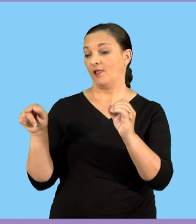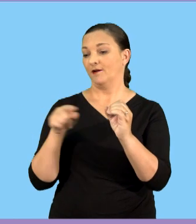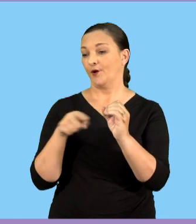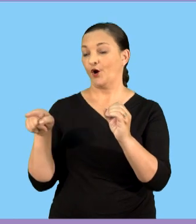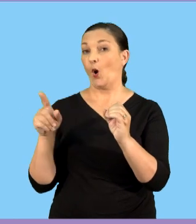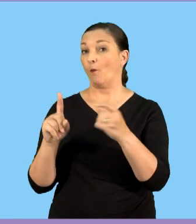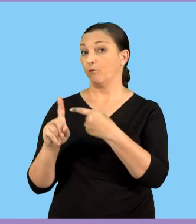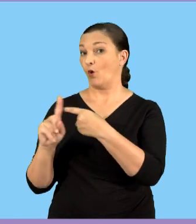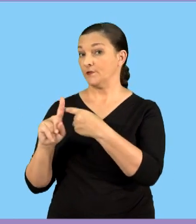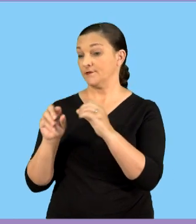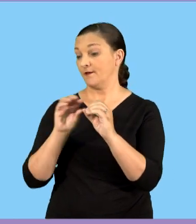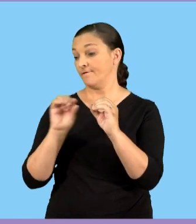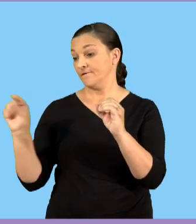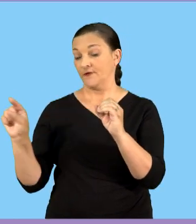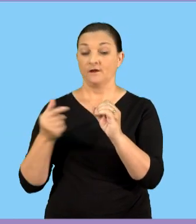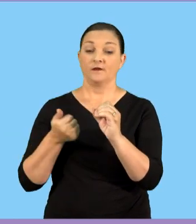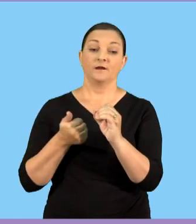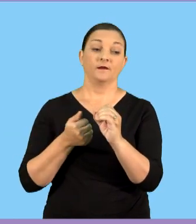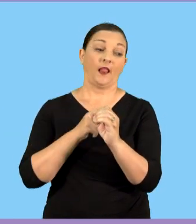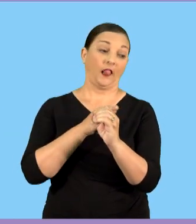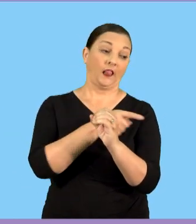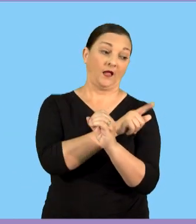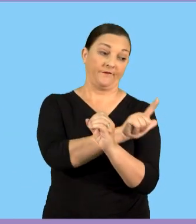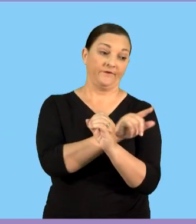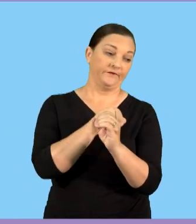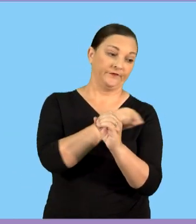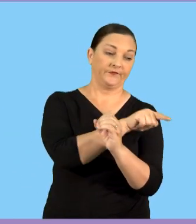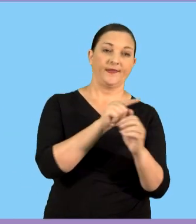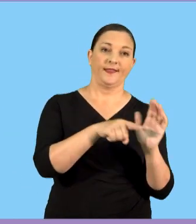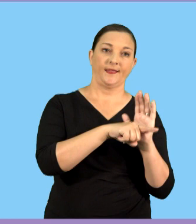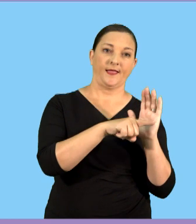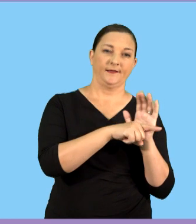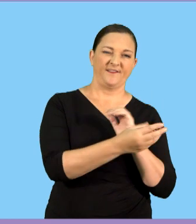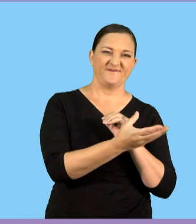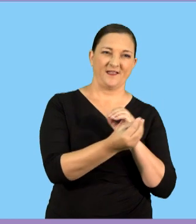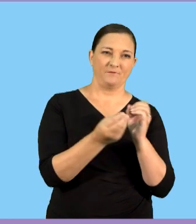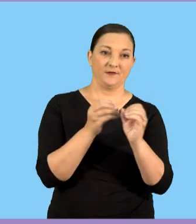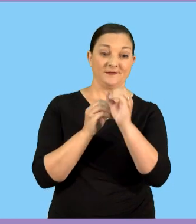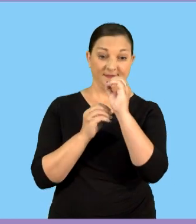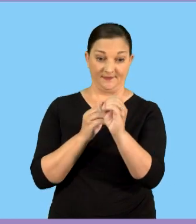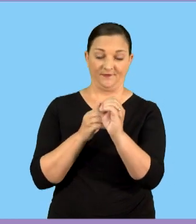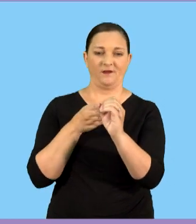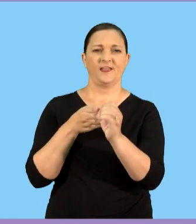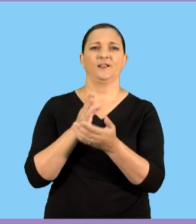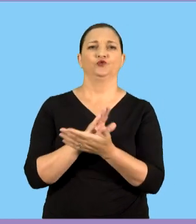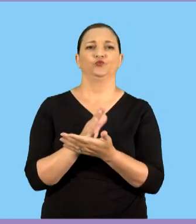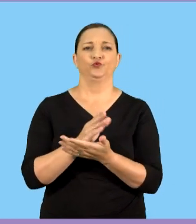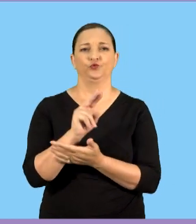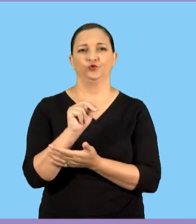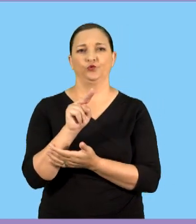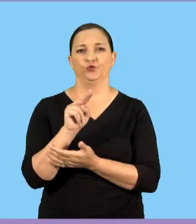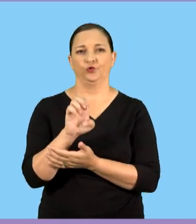have the positive numbers, and on the left-hand side of 0, we have the negative numbers. 0 is